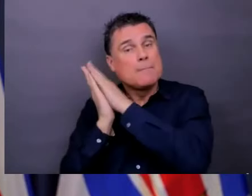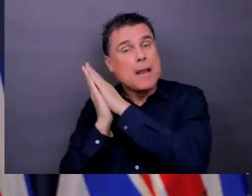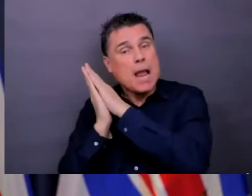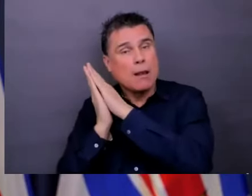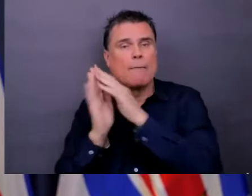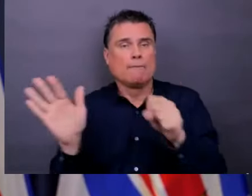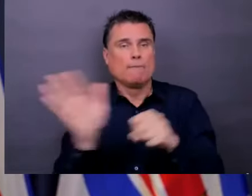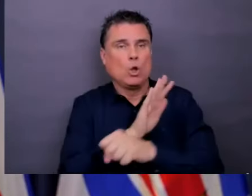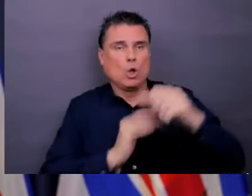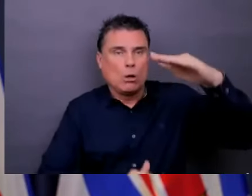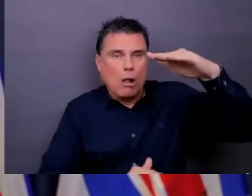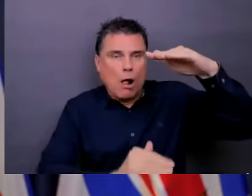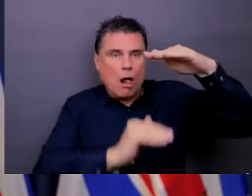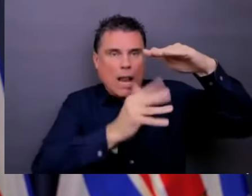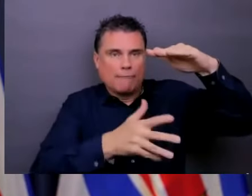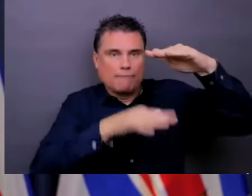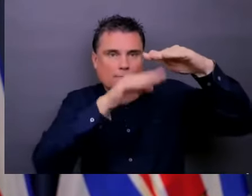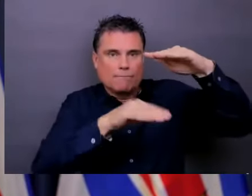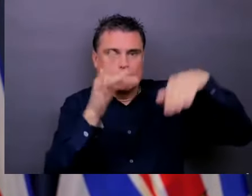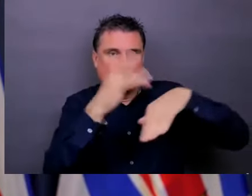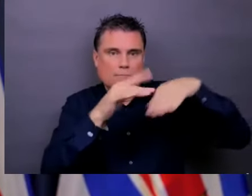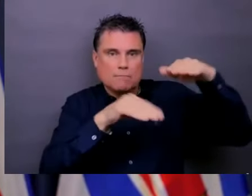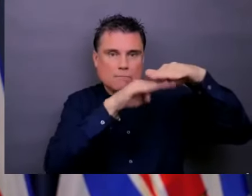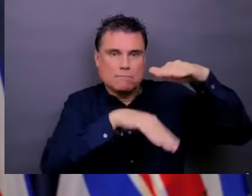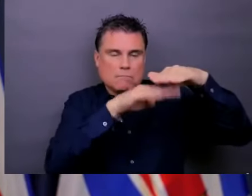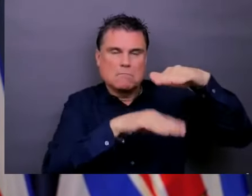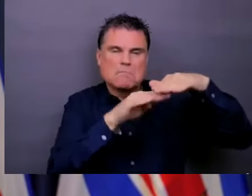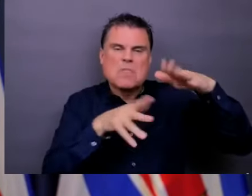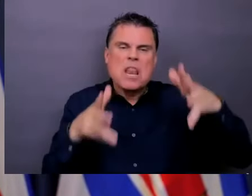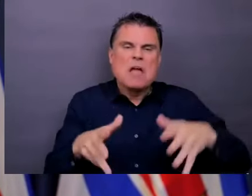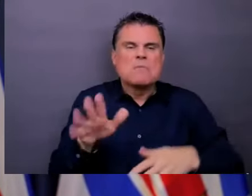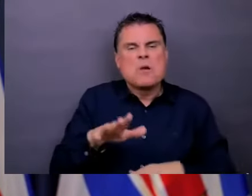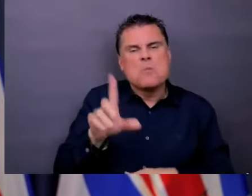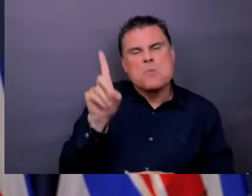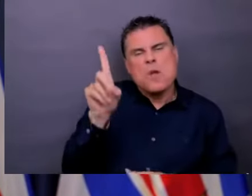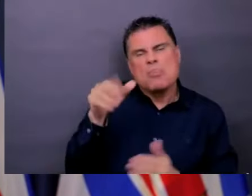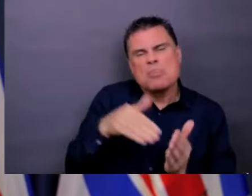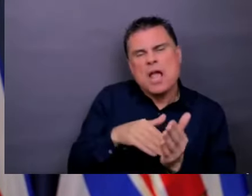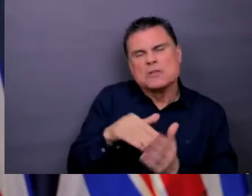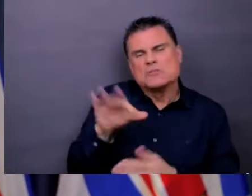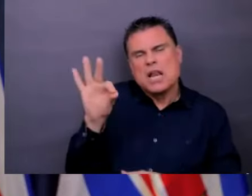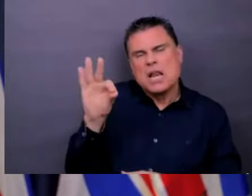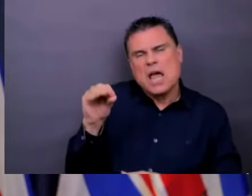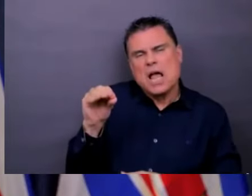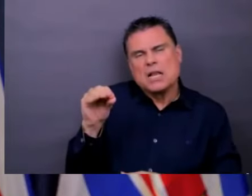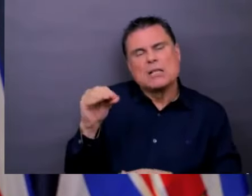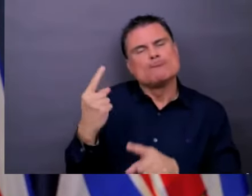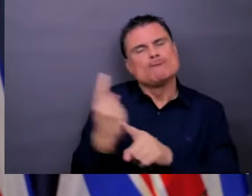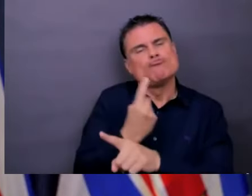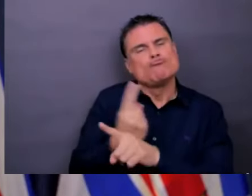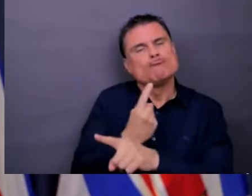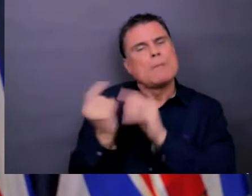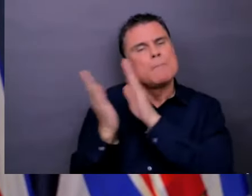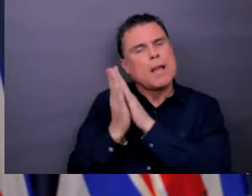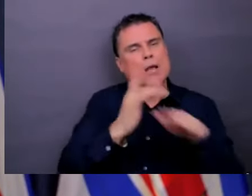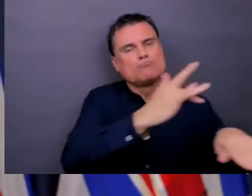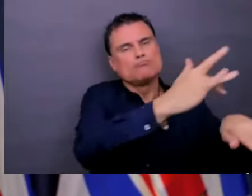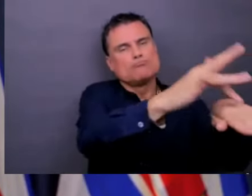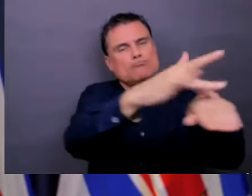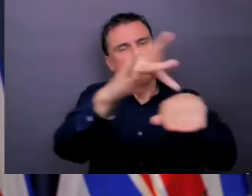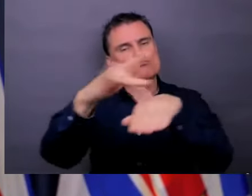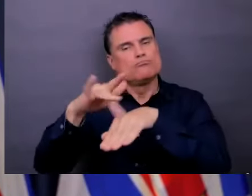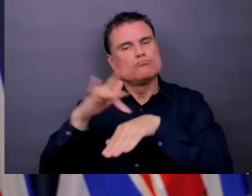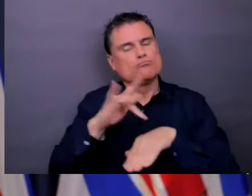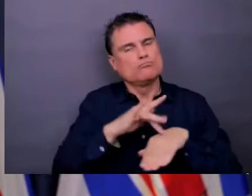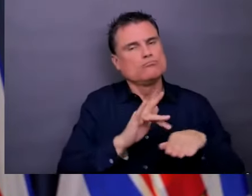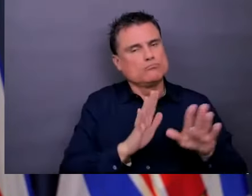the healthcare system, with approximately 1,090 available regular beds, base beds.